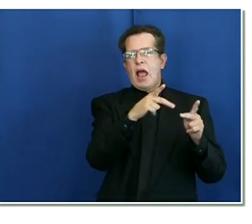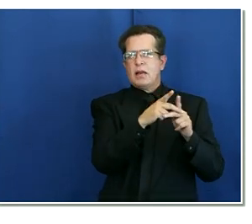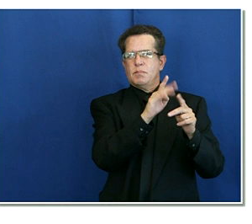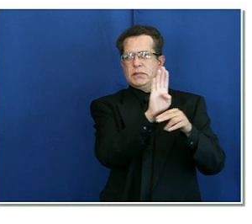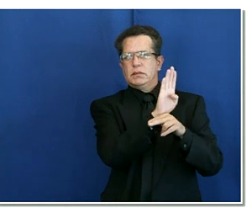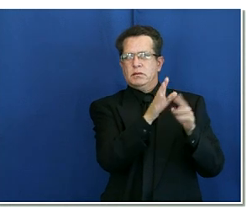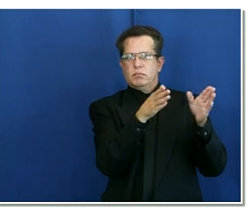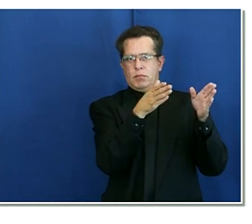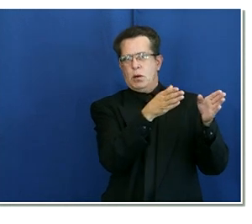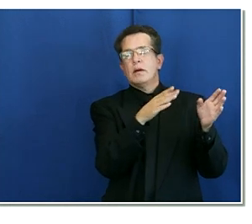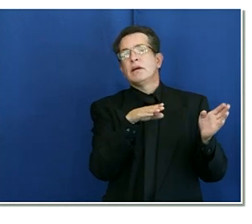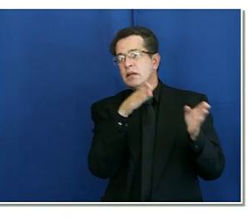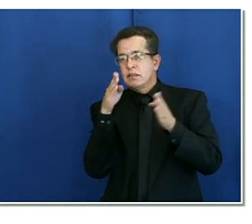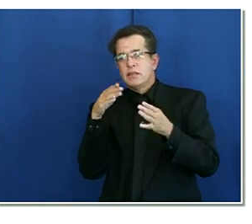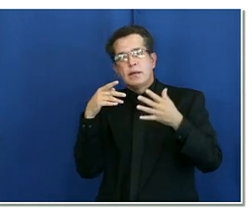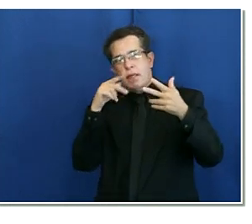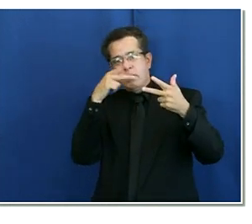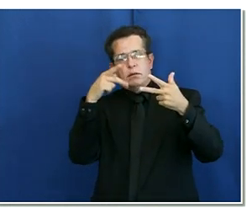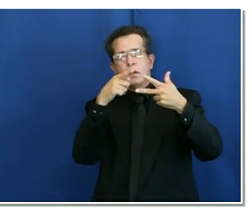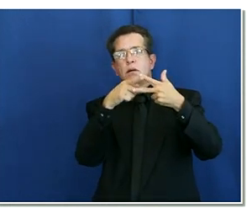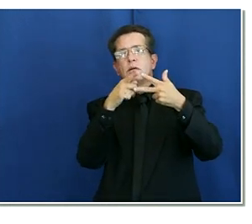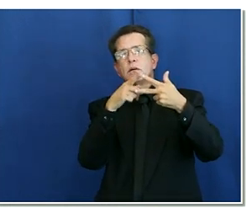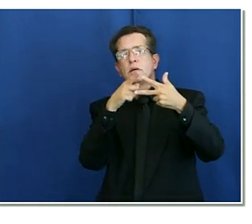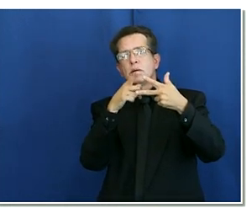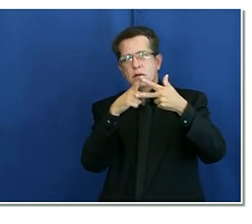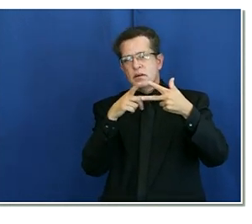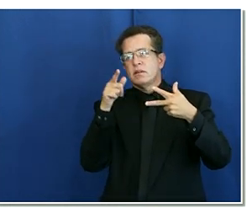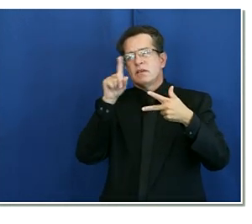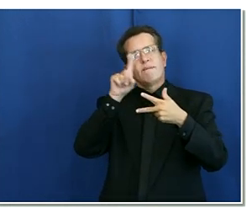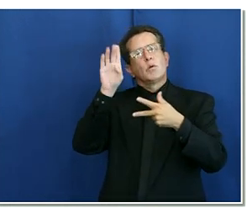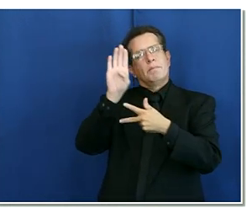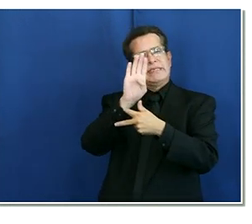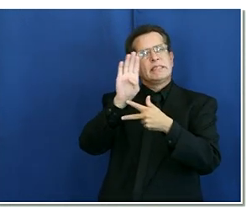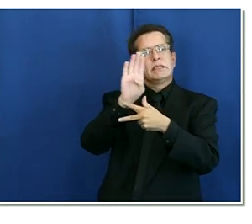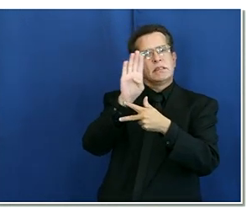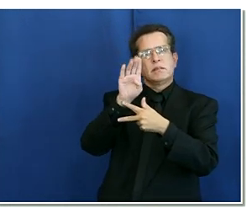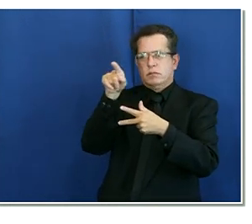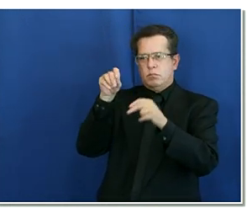second highest setting is in various businesses. There are